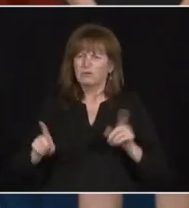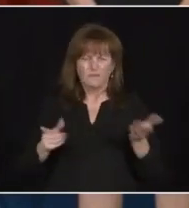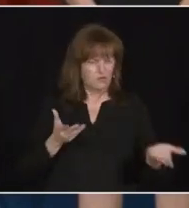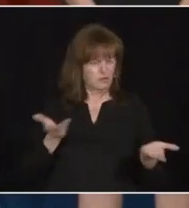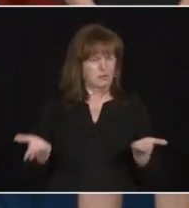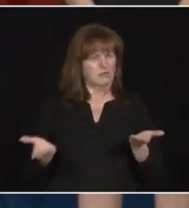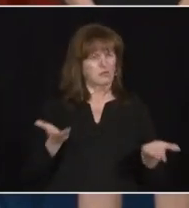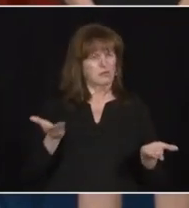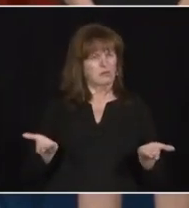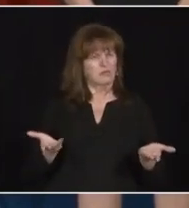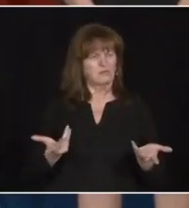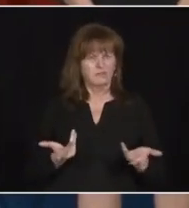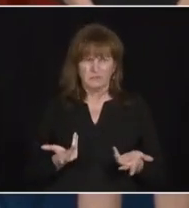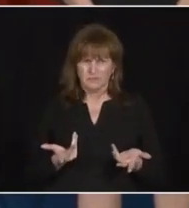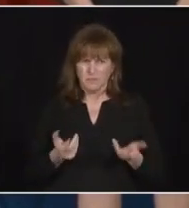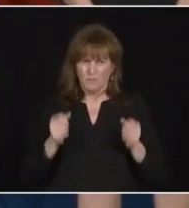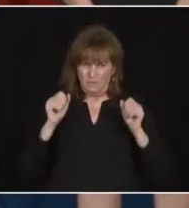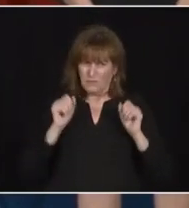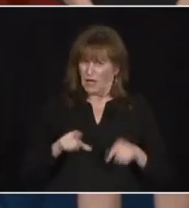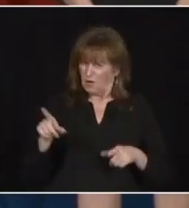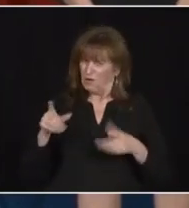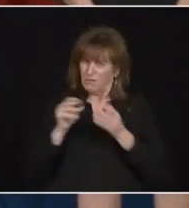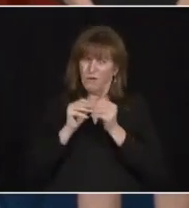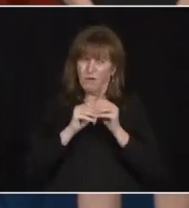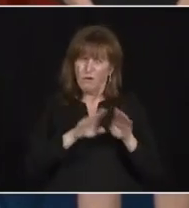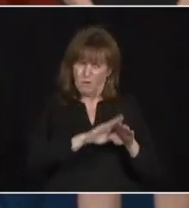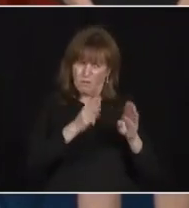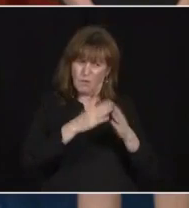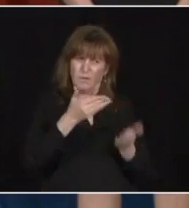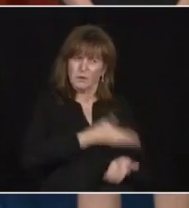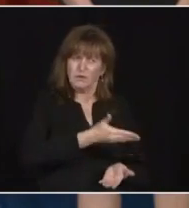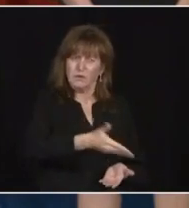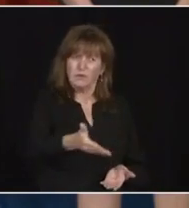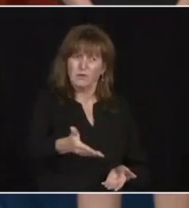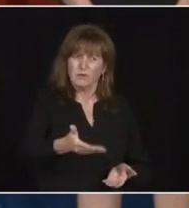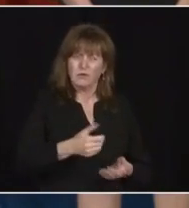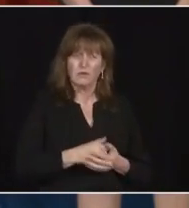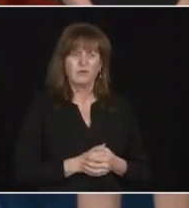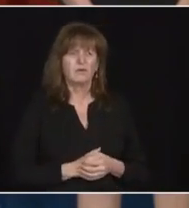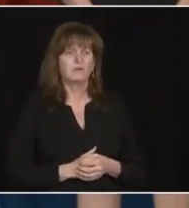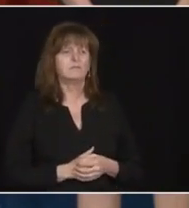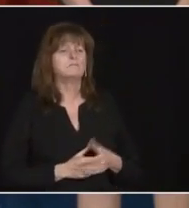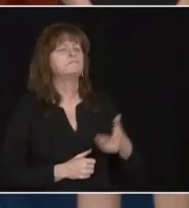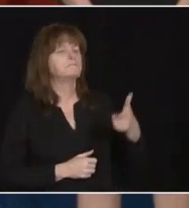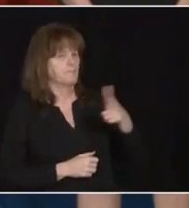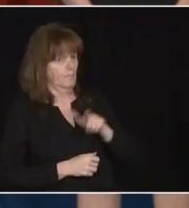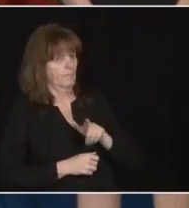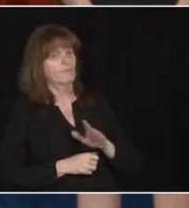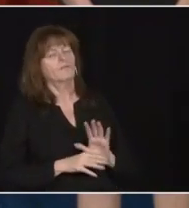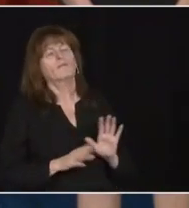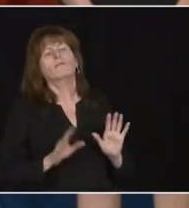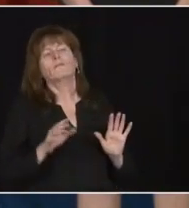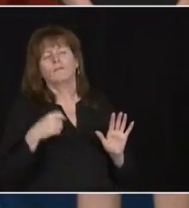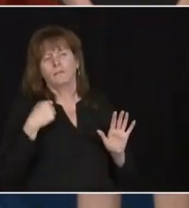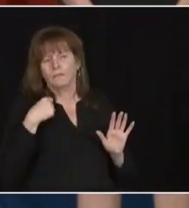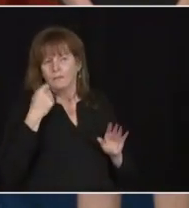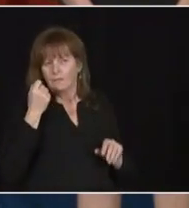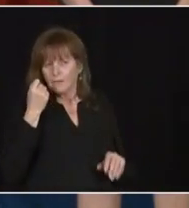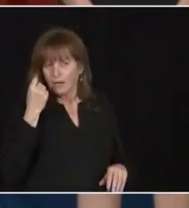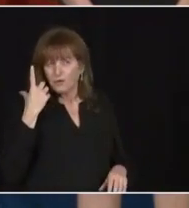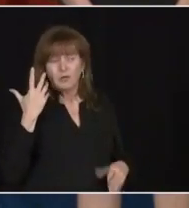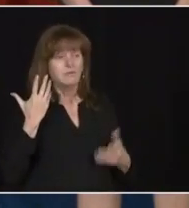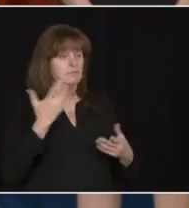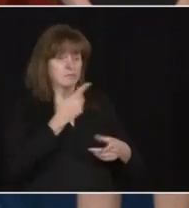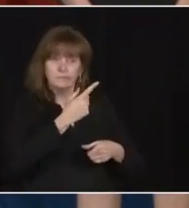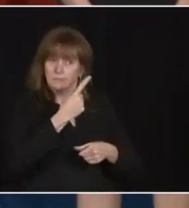Can that be opened up anymore with social distancing? Yeah. You know something, Randy, again, I think you're bang on. I thought